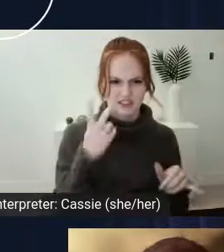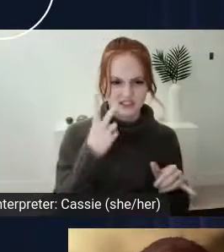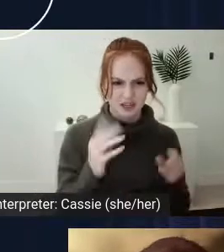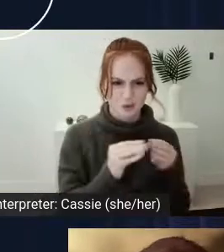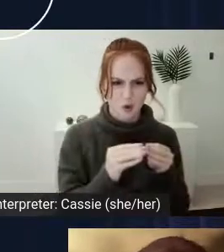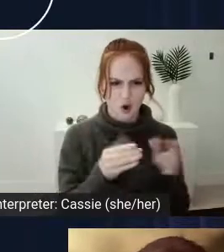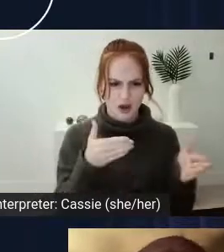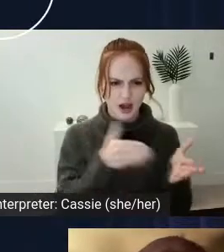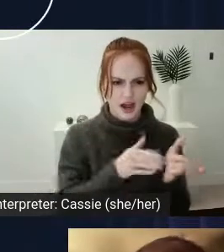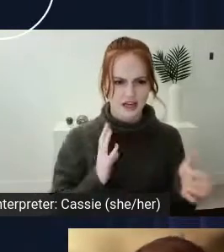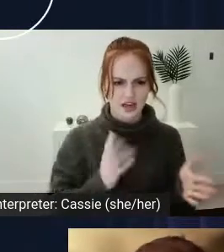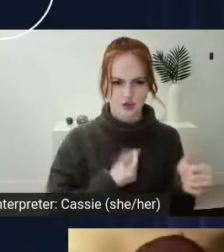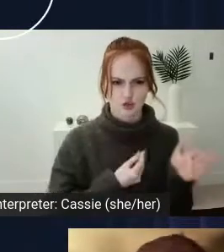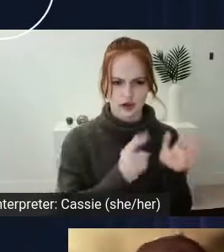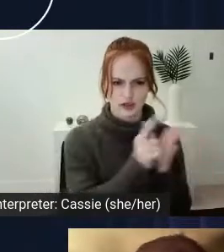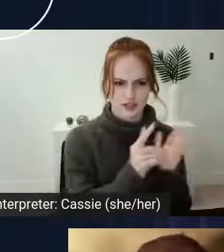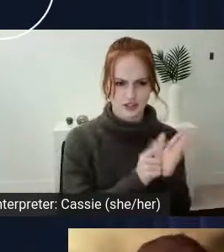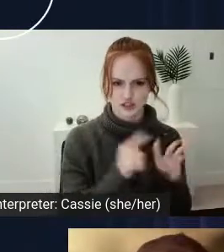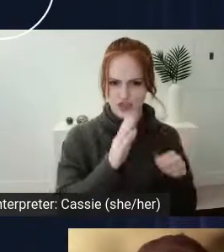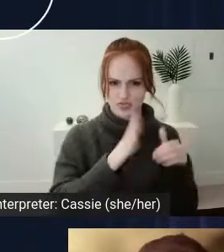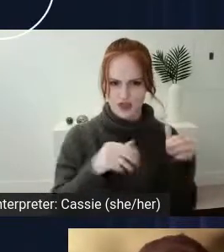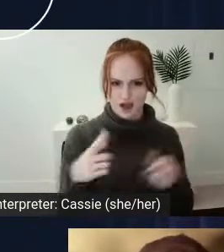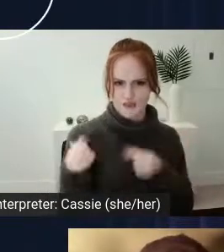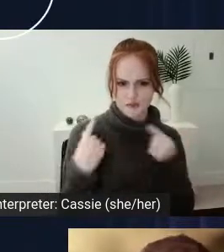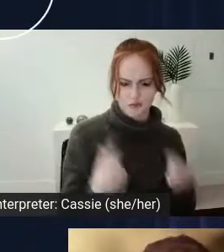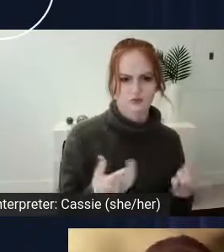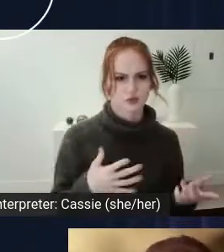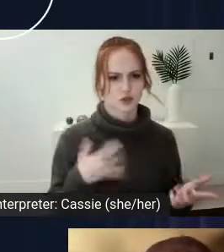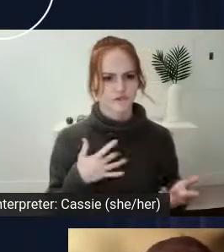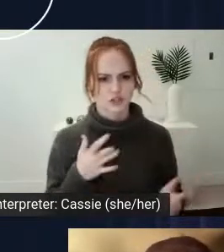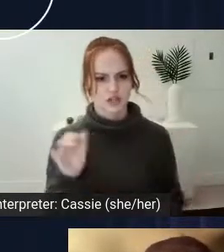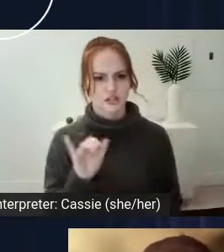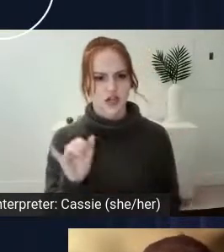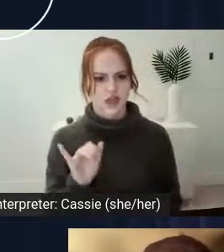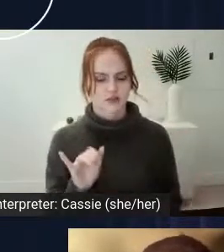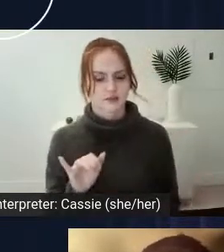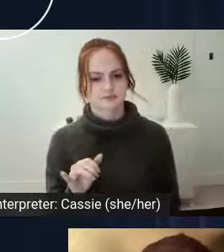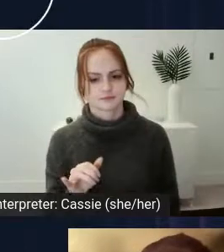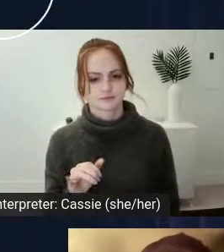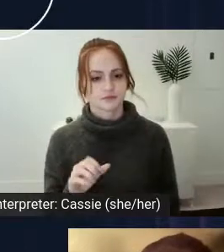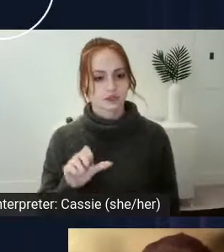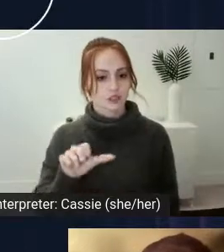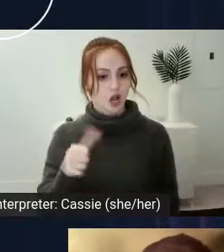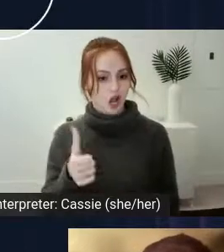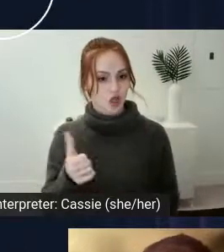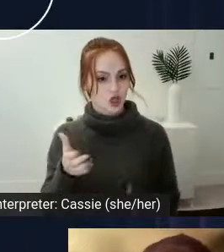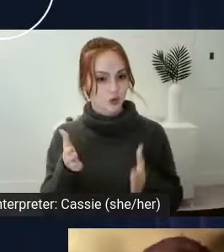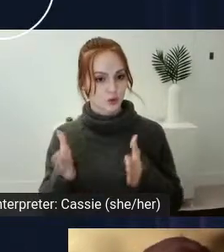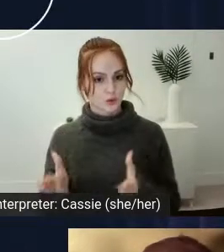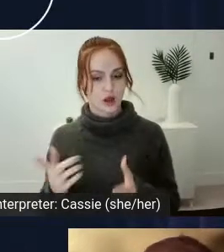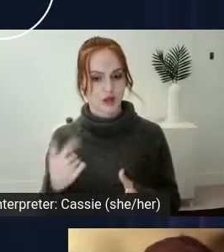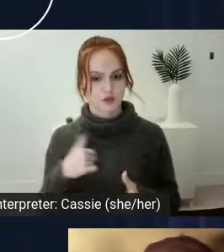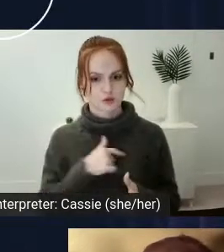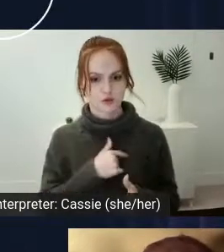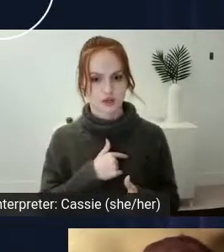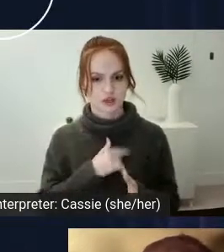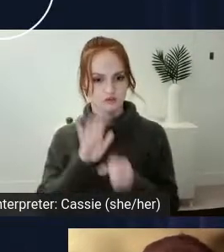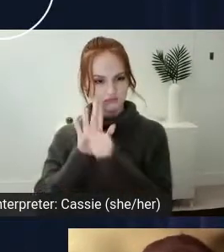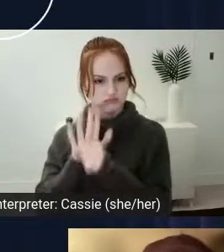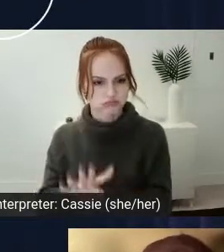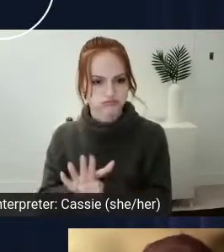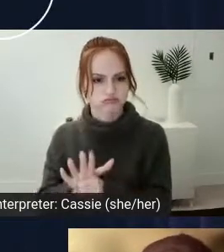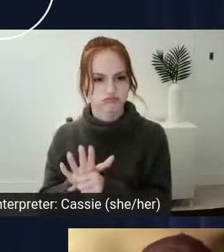before. And also this feels like a repeat of other ways that we have persecuted and oppressed